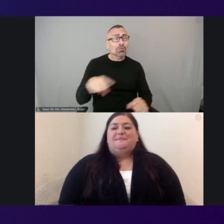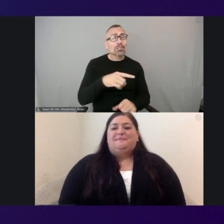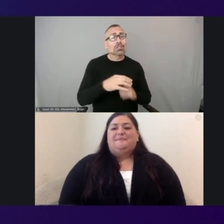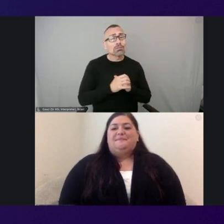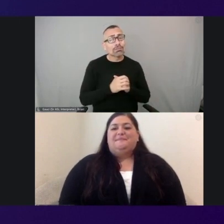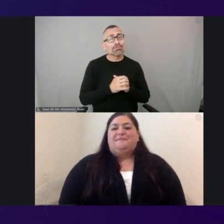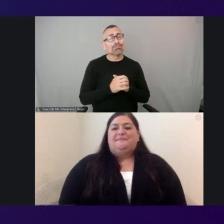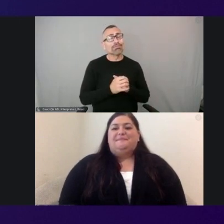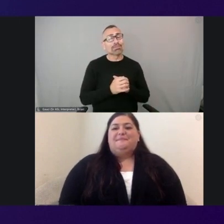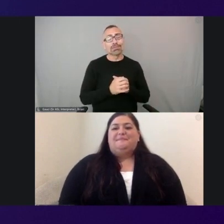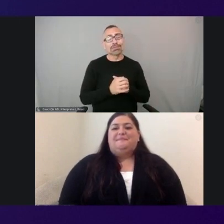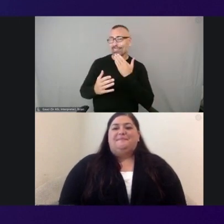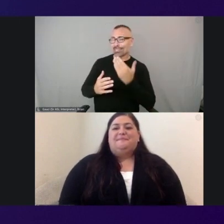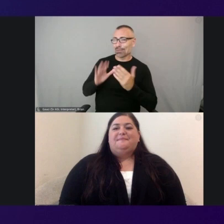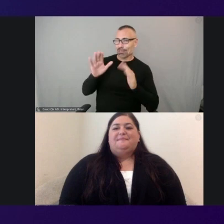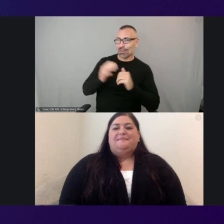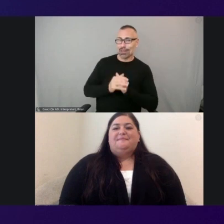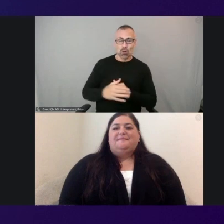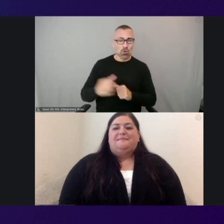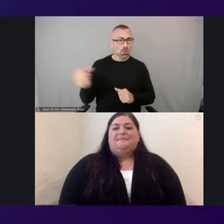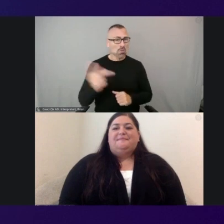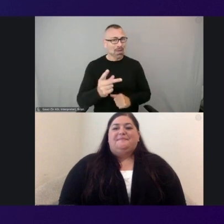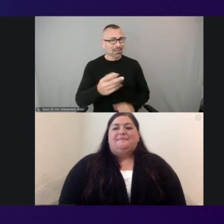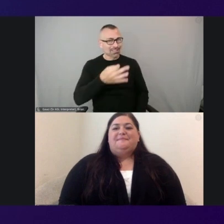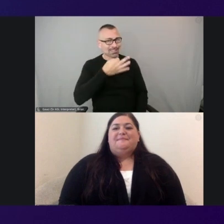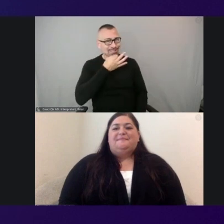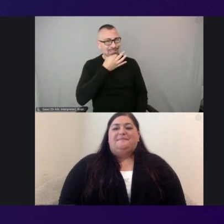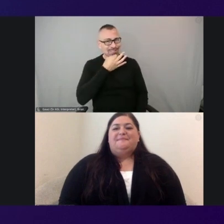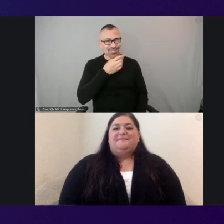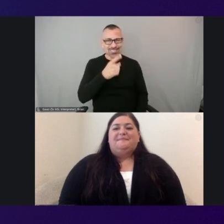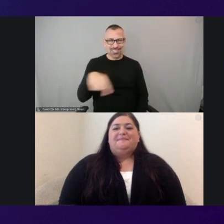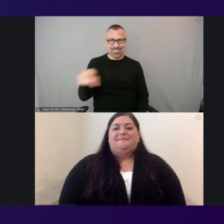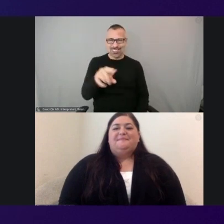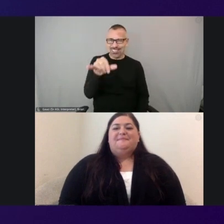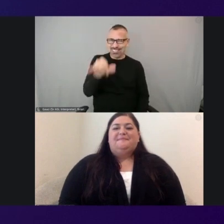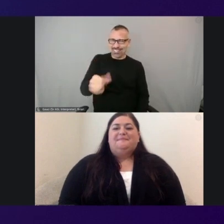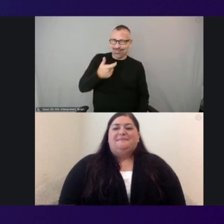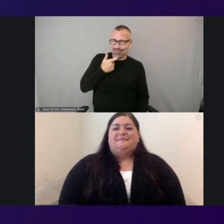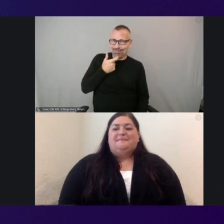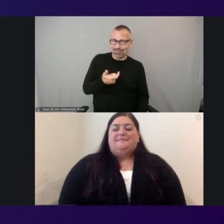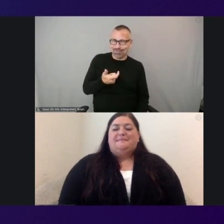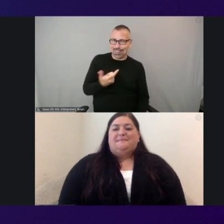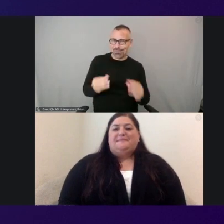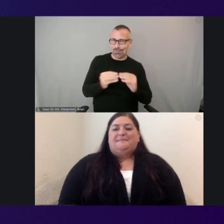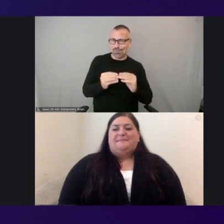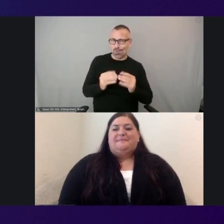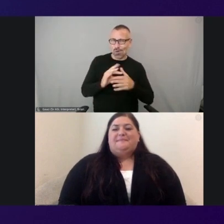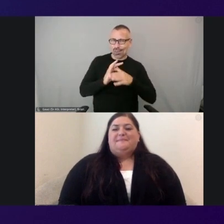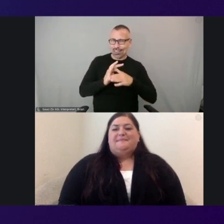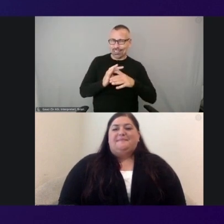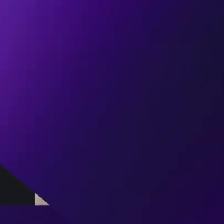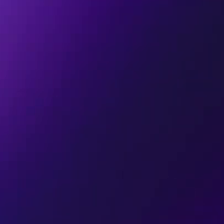been great. Jeff, we're going to be back in just a few minutes, so you stick around for more content here.